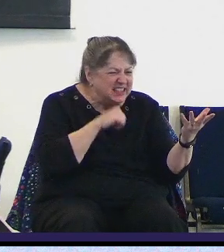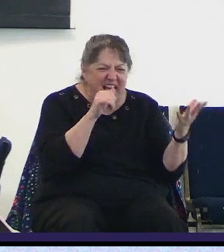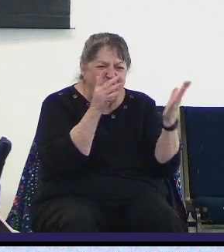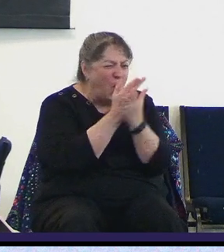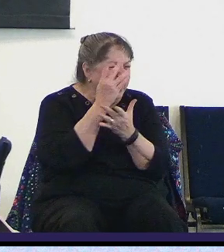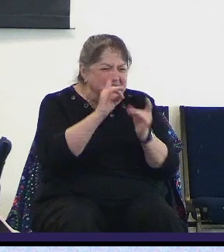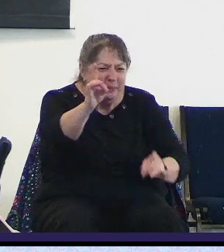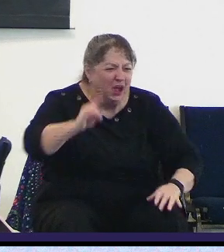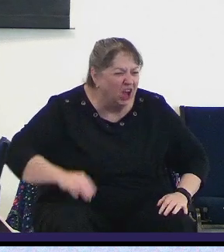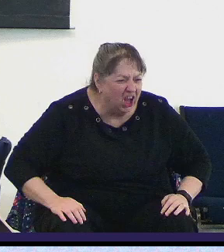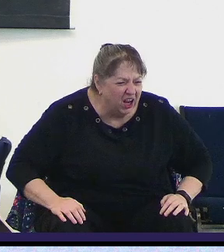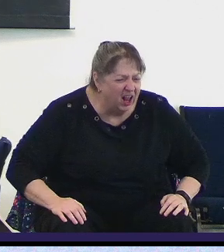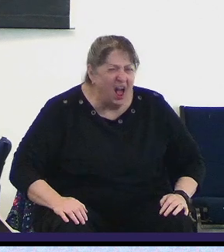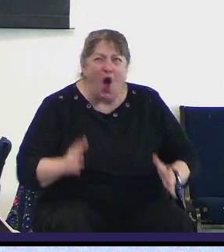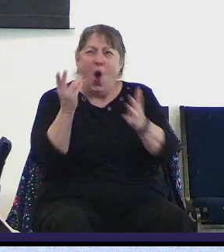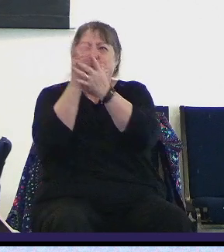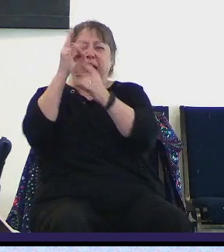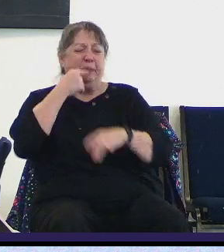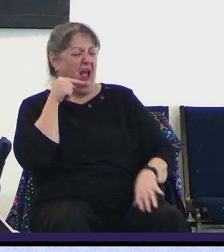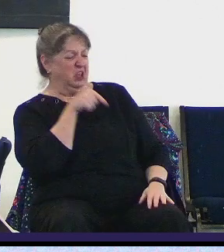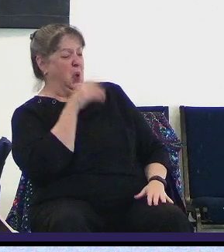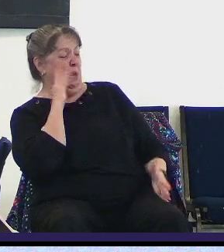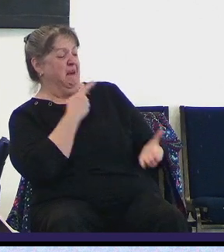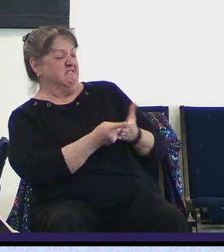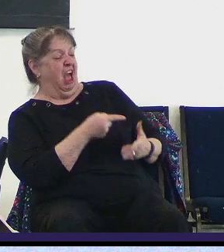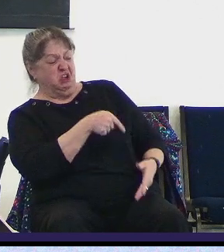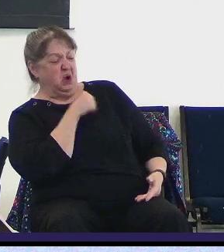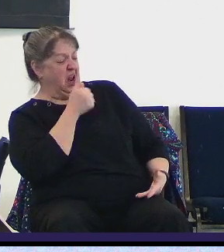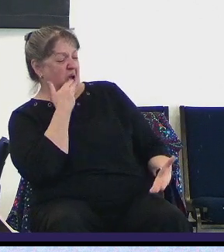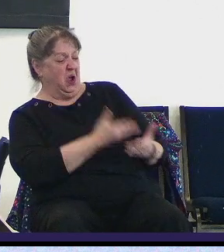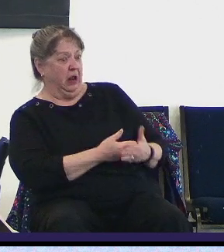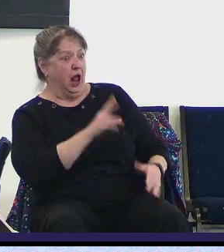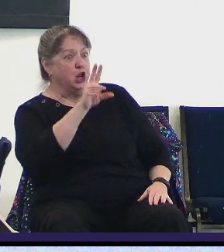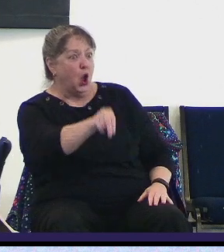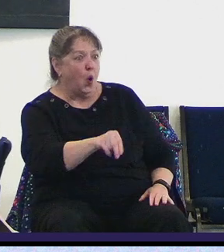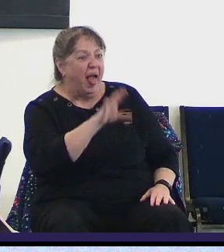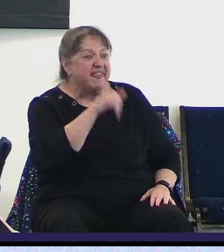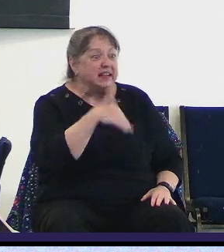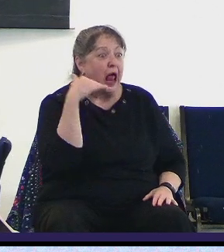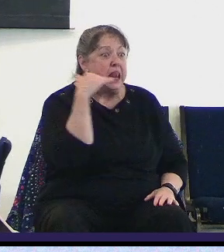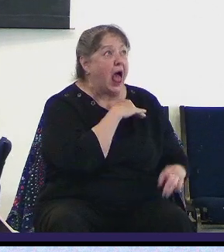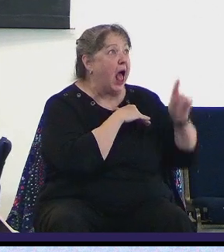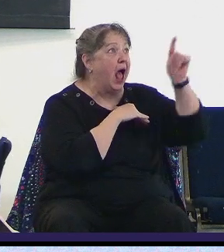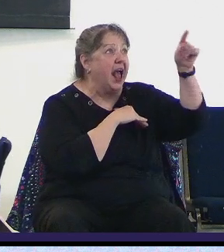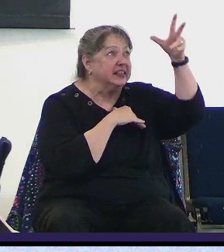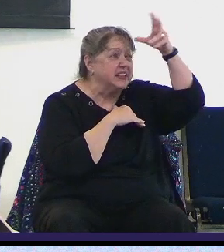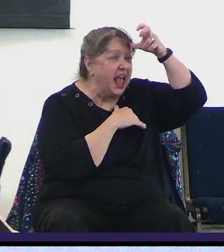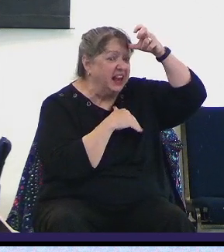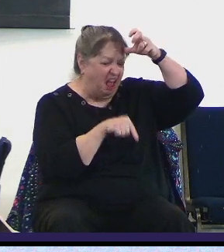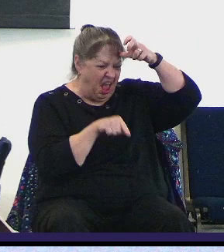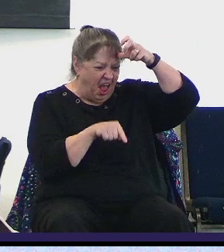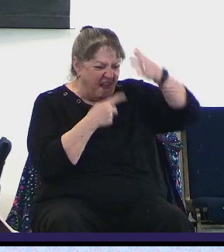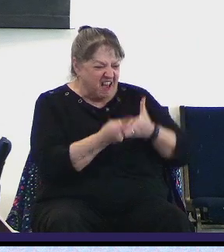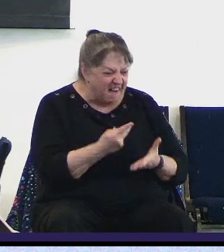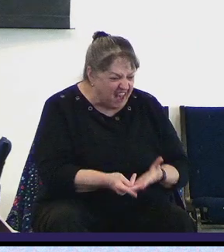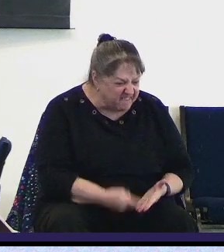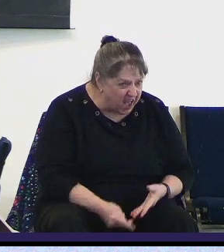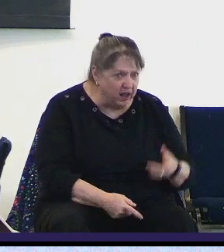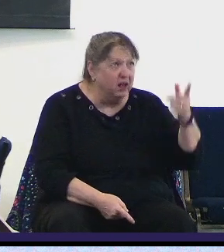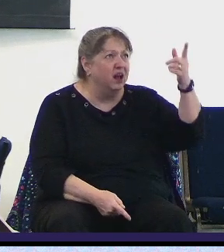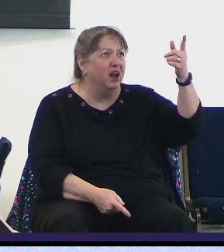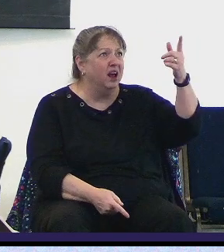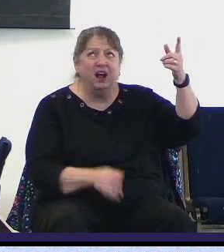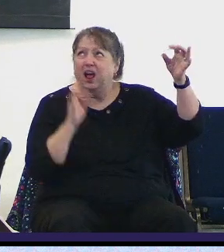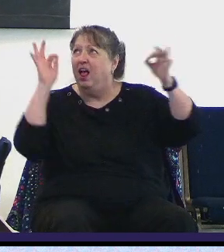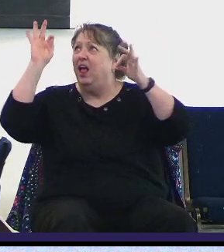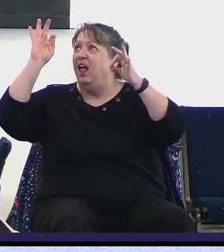say. You're going to fail. You're going to mess up. Is that God? No, because then he would contradict Matthew 28:20. The voice